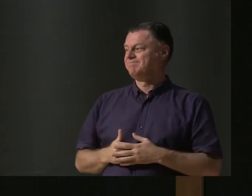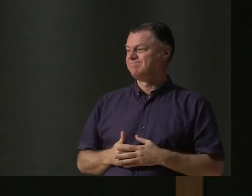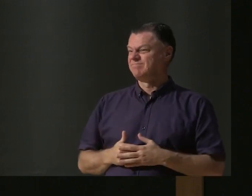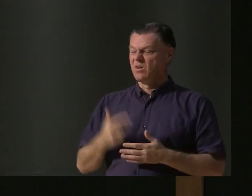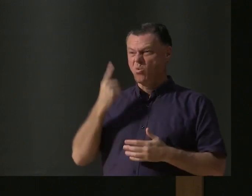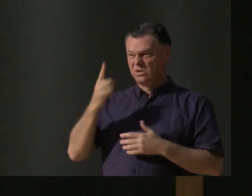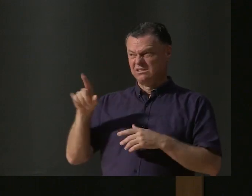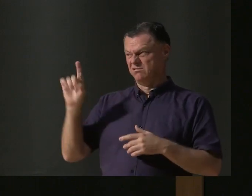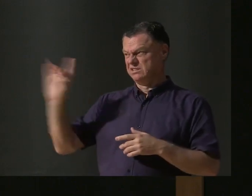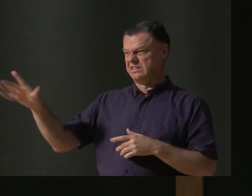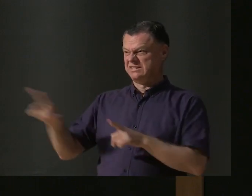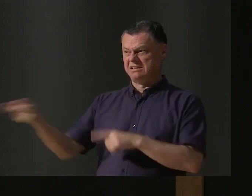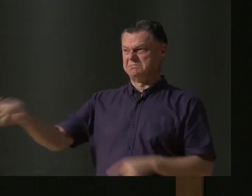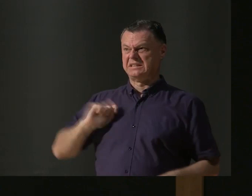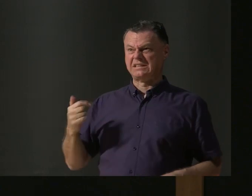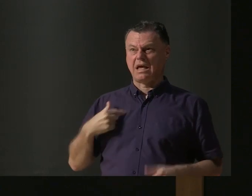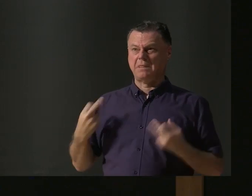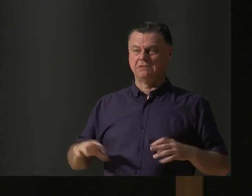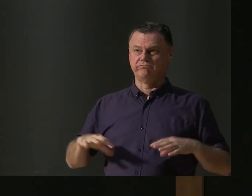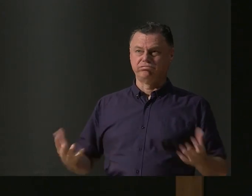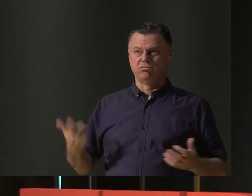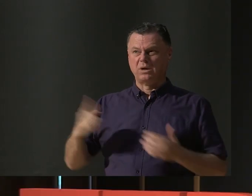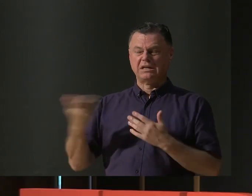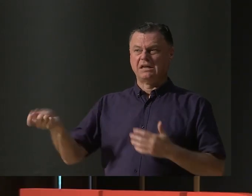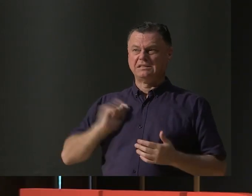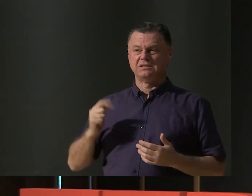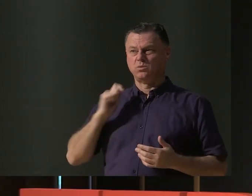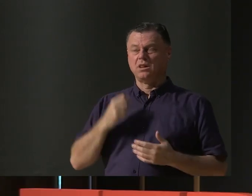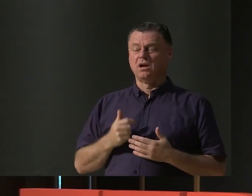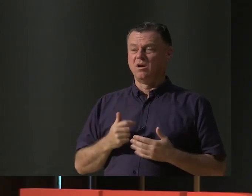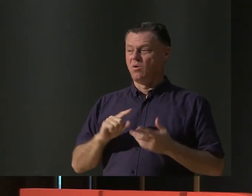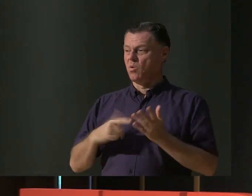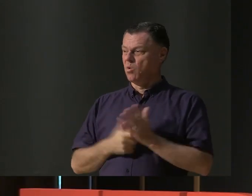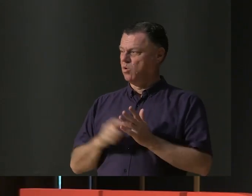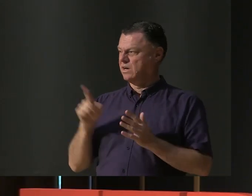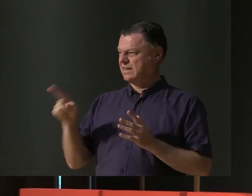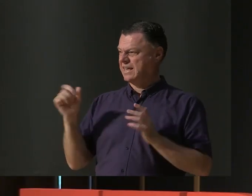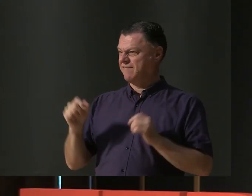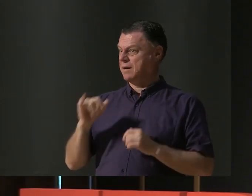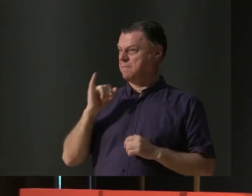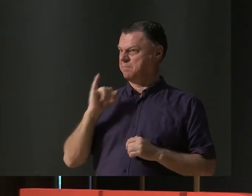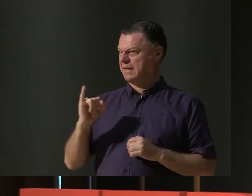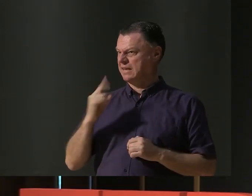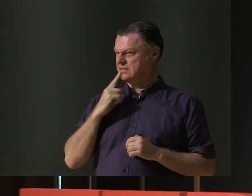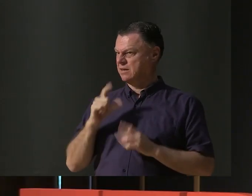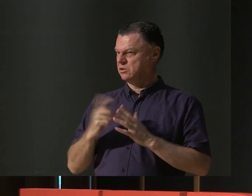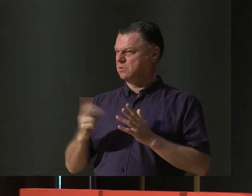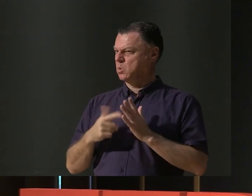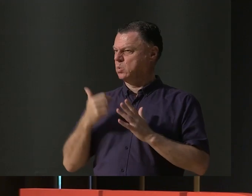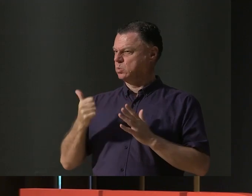going to get diabetes one day, I'm so lazy." Or, "Oh, does he have the bad kind of